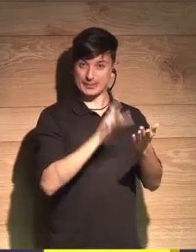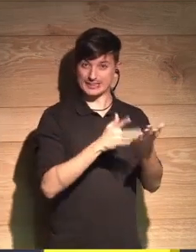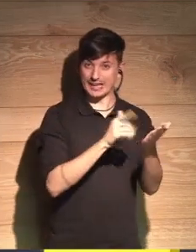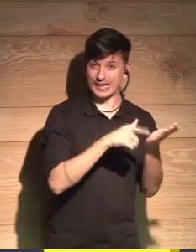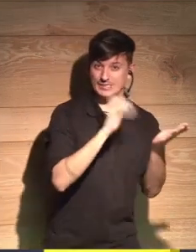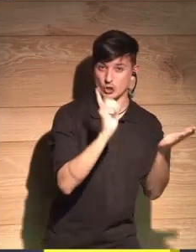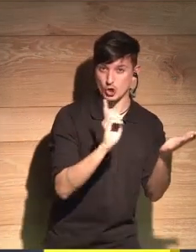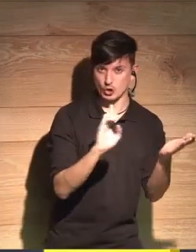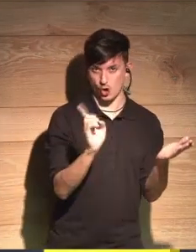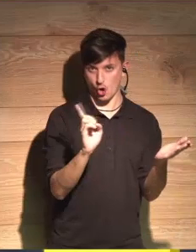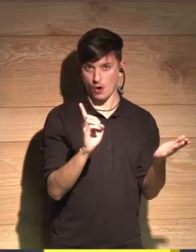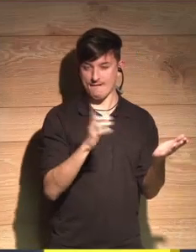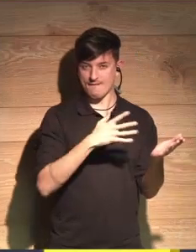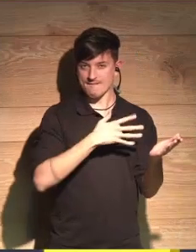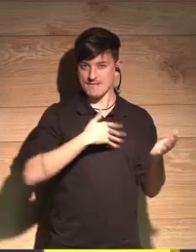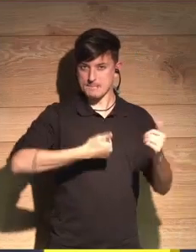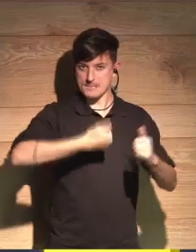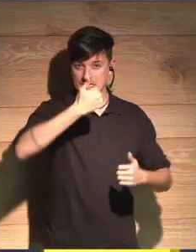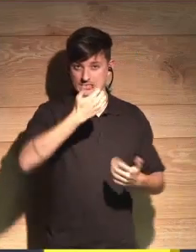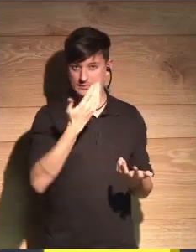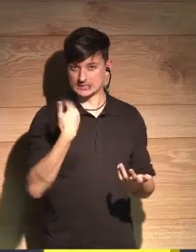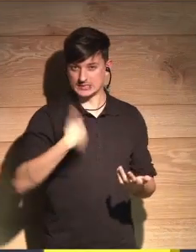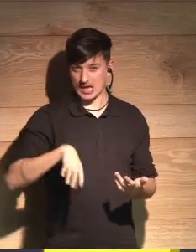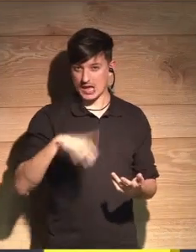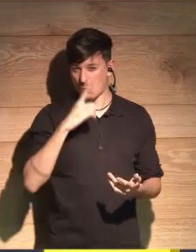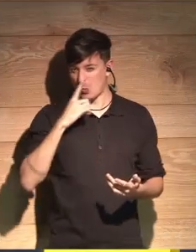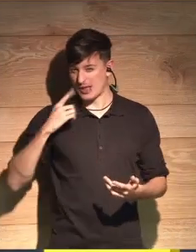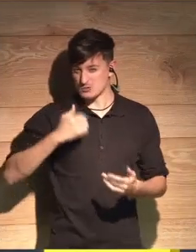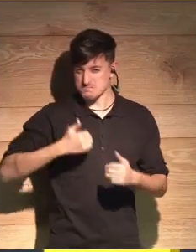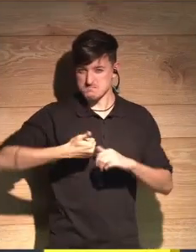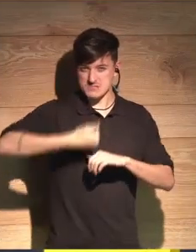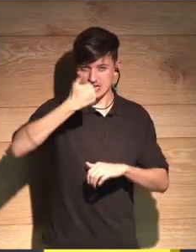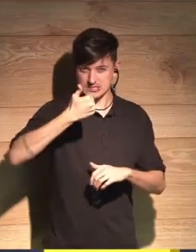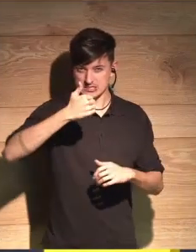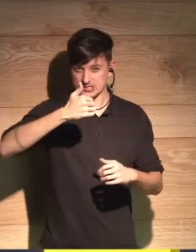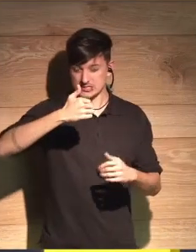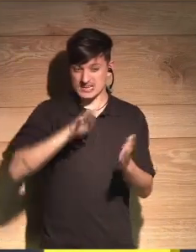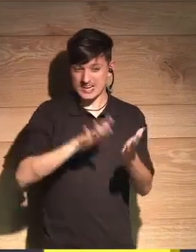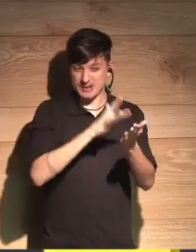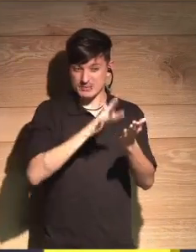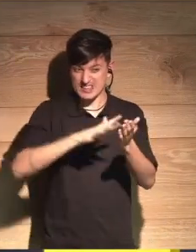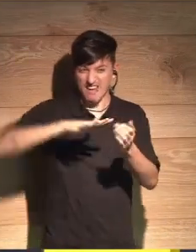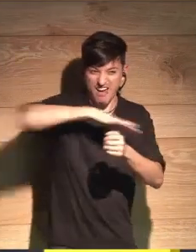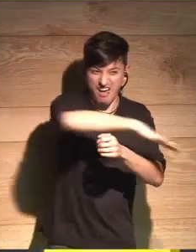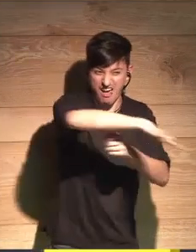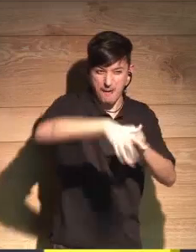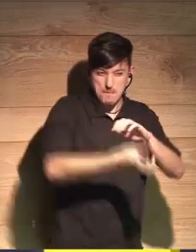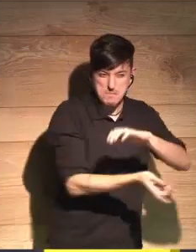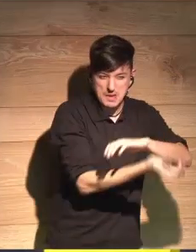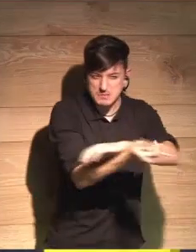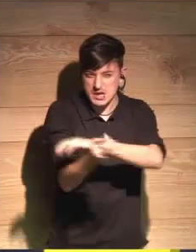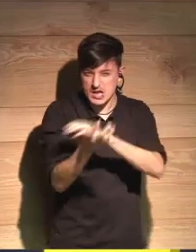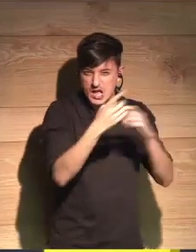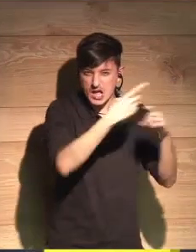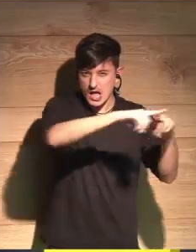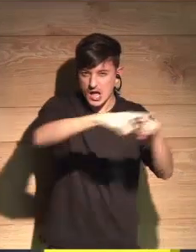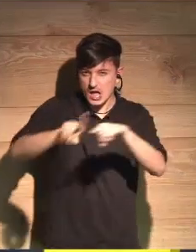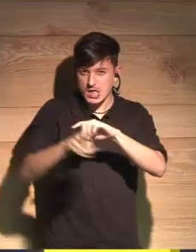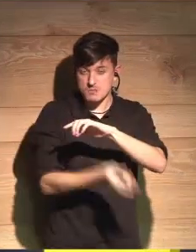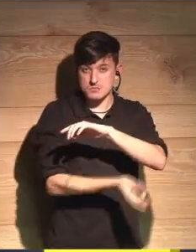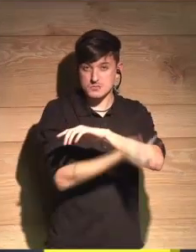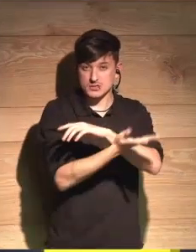there, doesn't want to just be a magazine. We have been for over a year creating a whole ecosystem around